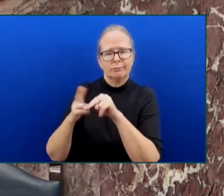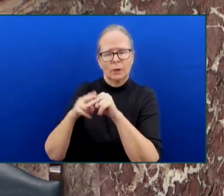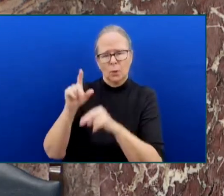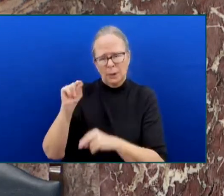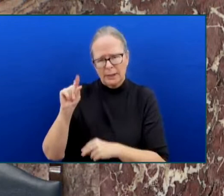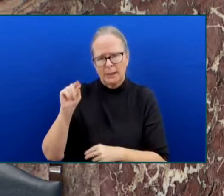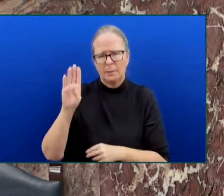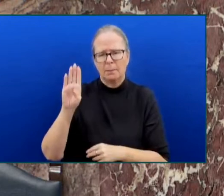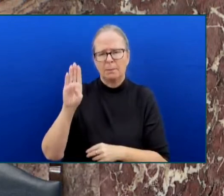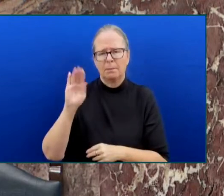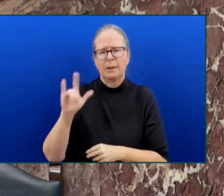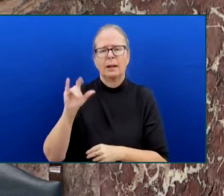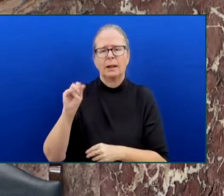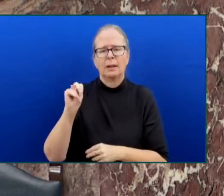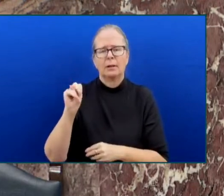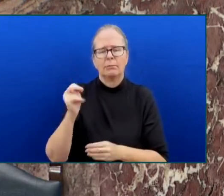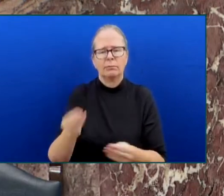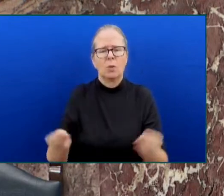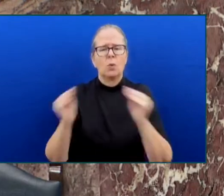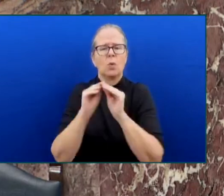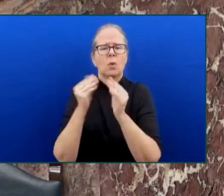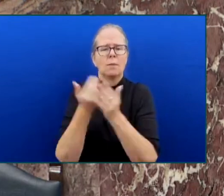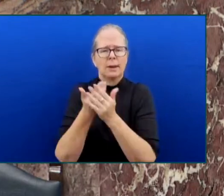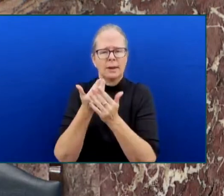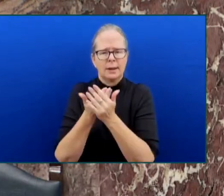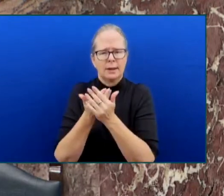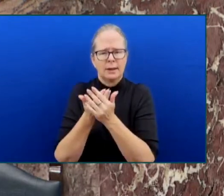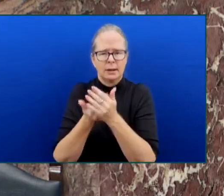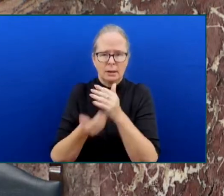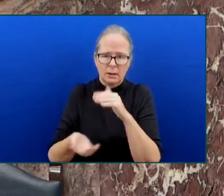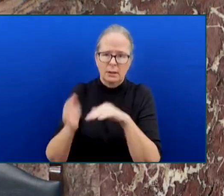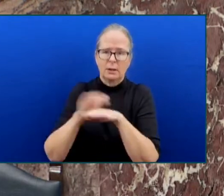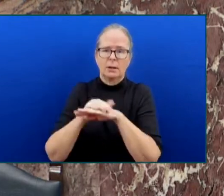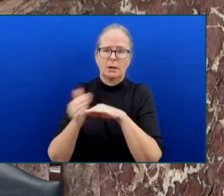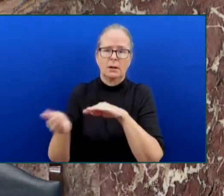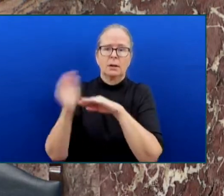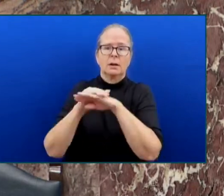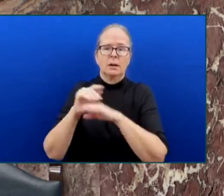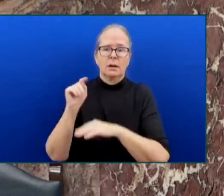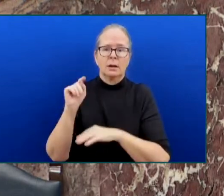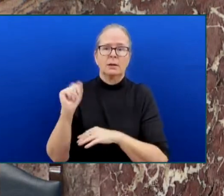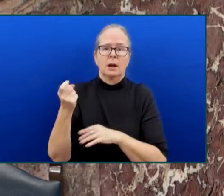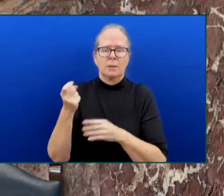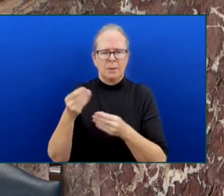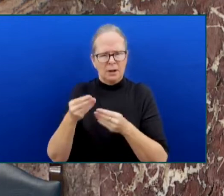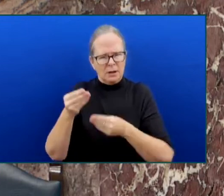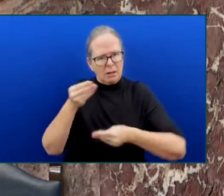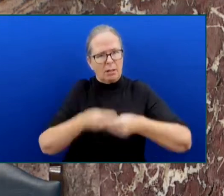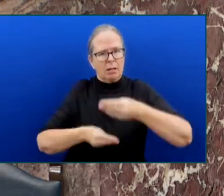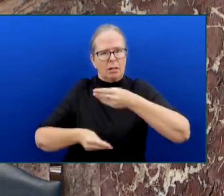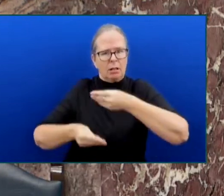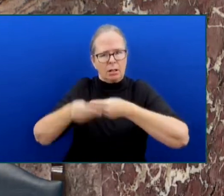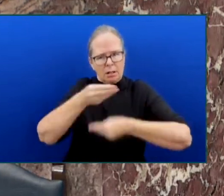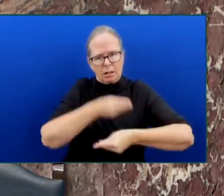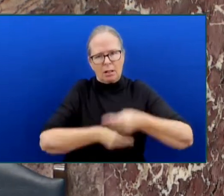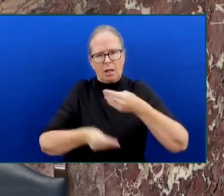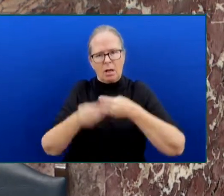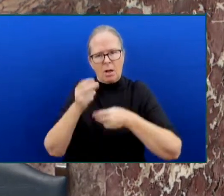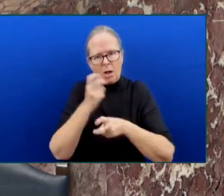You're making life tougher with your increased taxes. And now you purport to make it easier by giving some back, a little